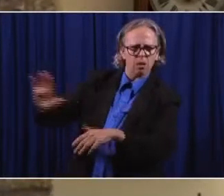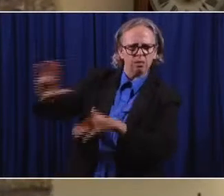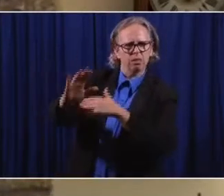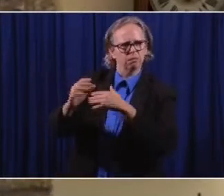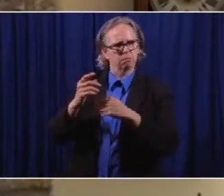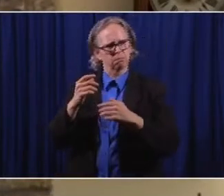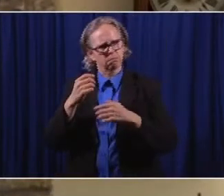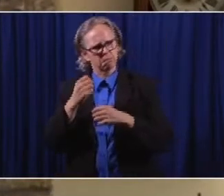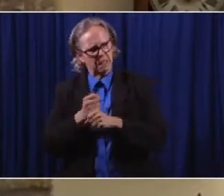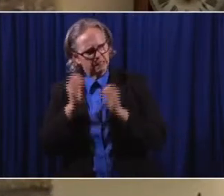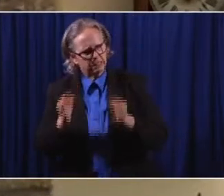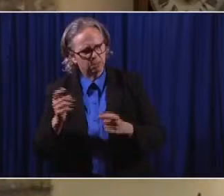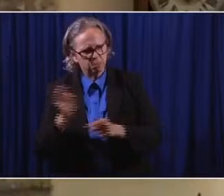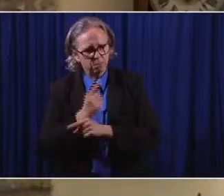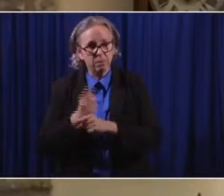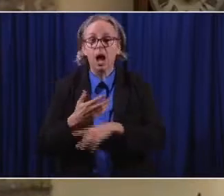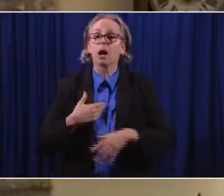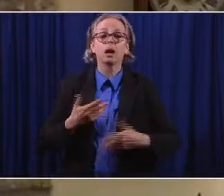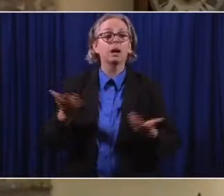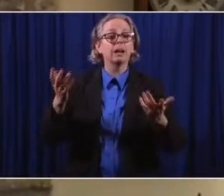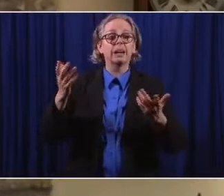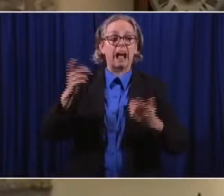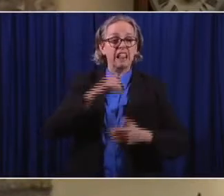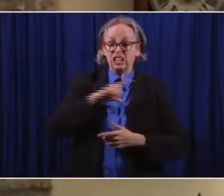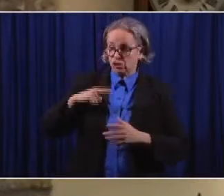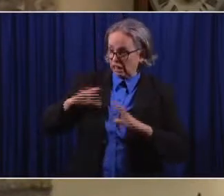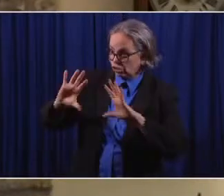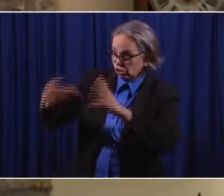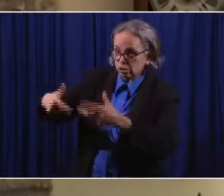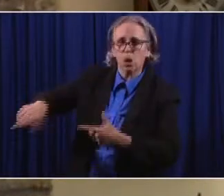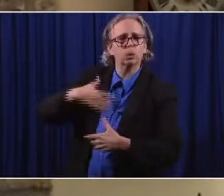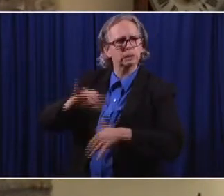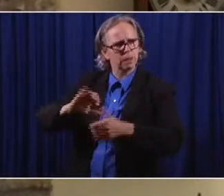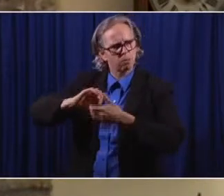legislature. But getting booed is,